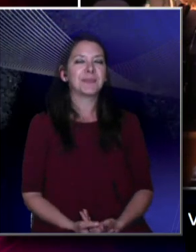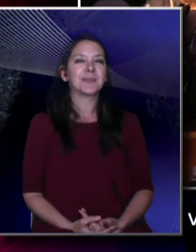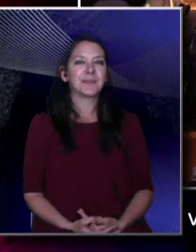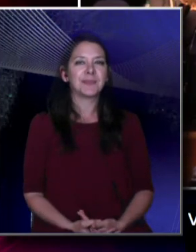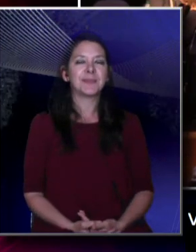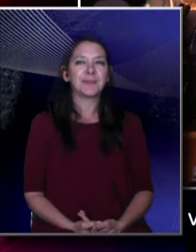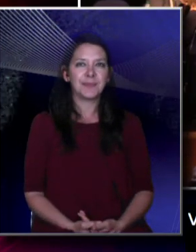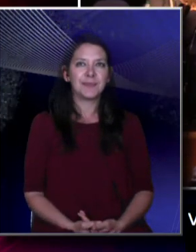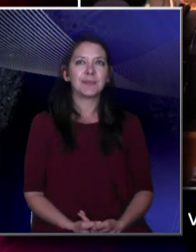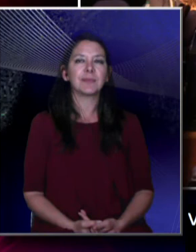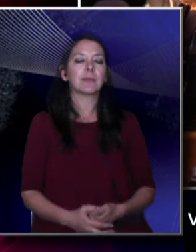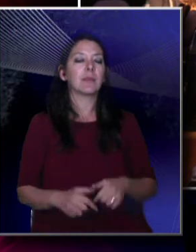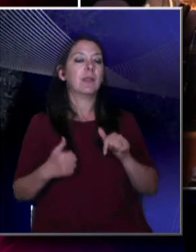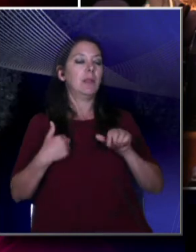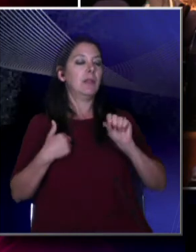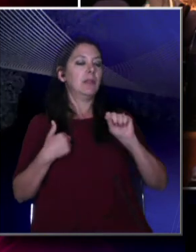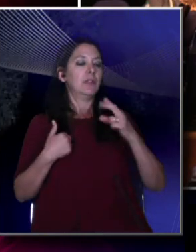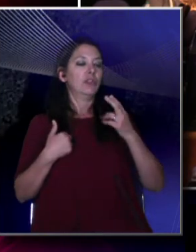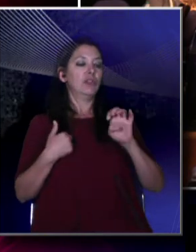Oh, also, this is Shelley.